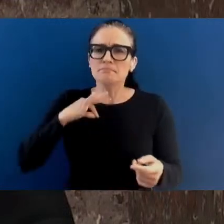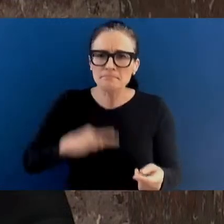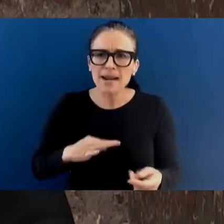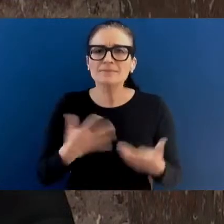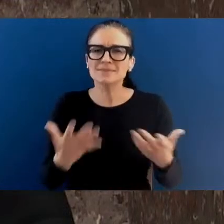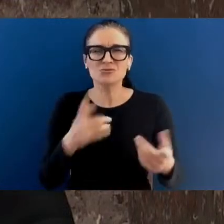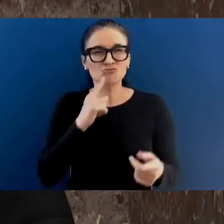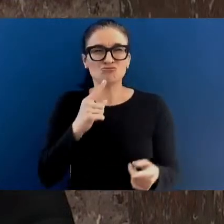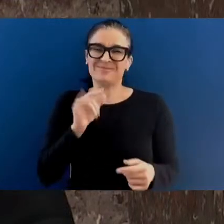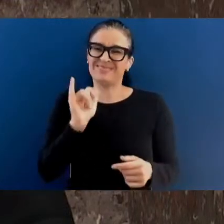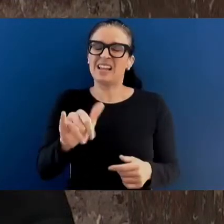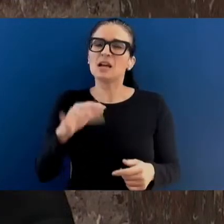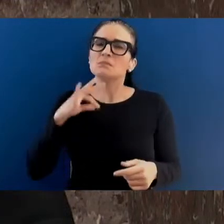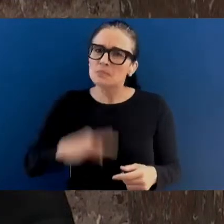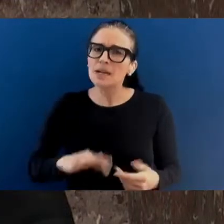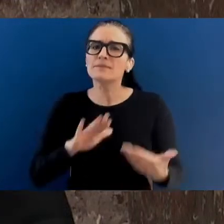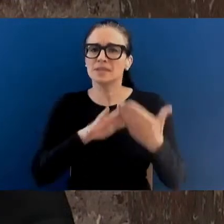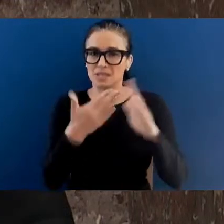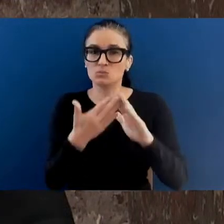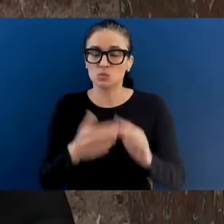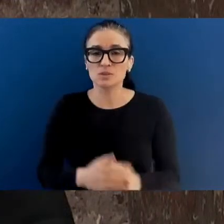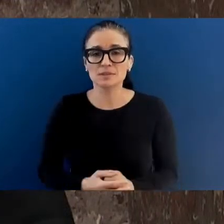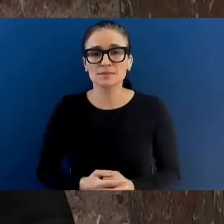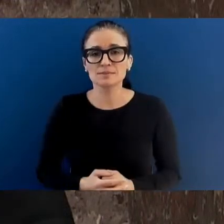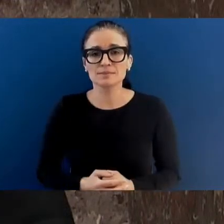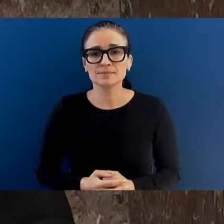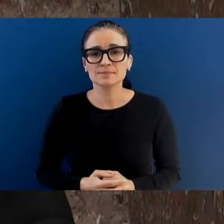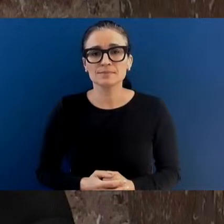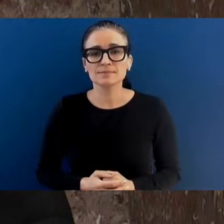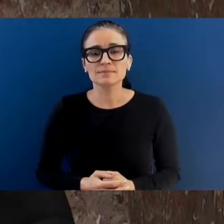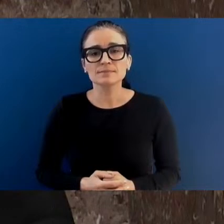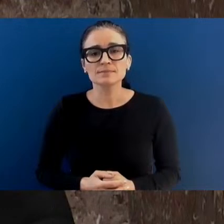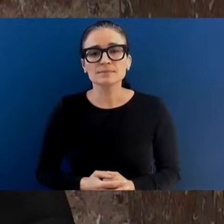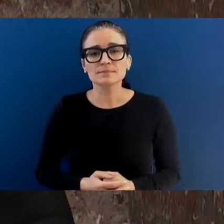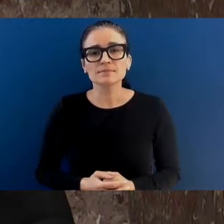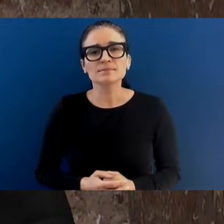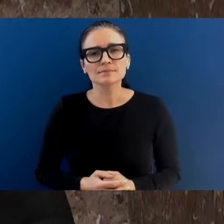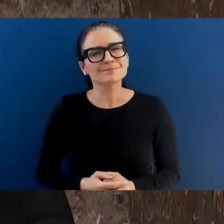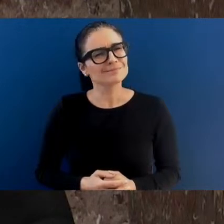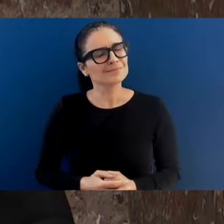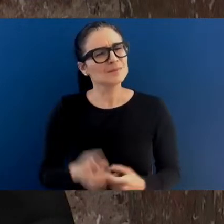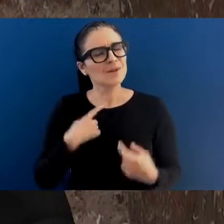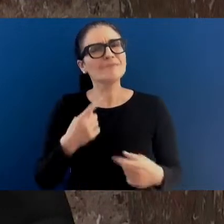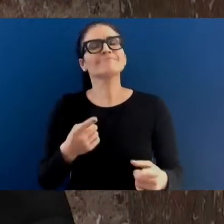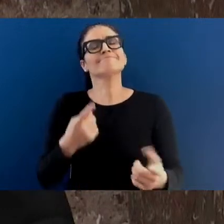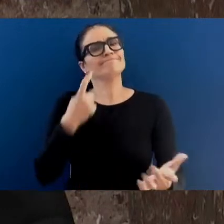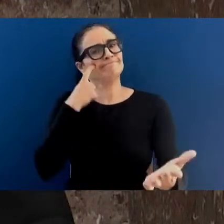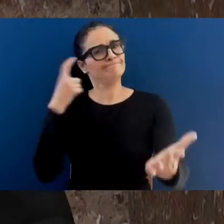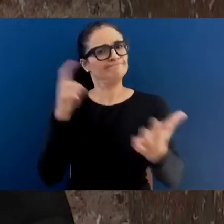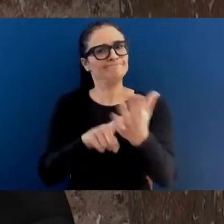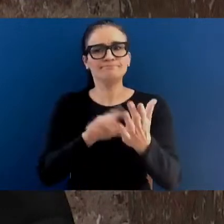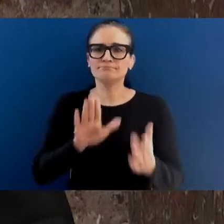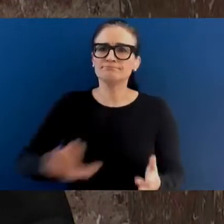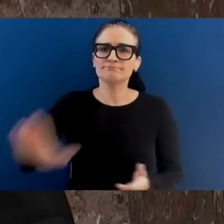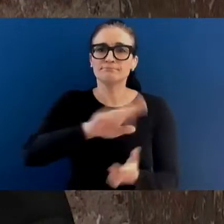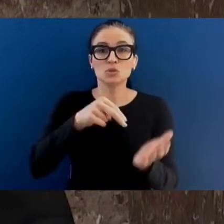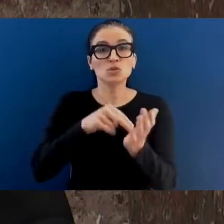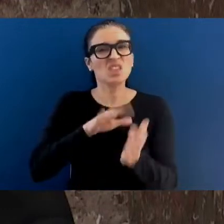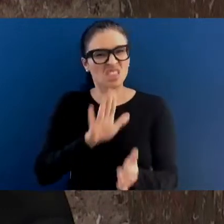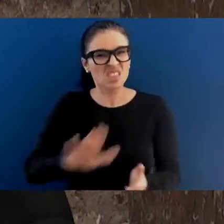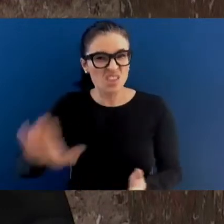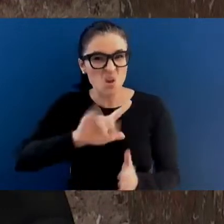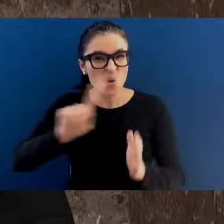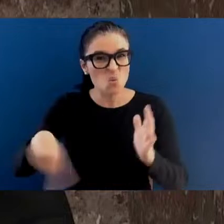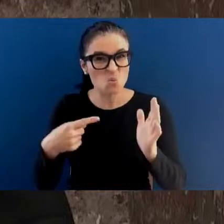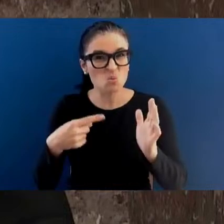highlights nurses' roles as pioneers of innovation and educators who shape the next generation of healthcare professionals. Their commitment to